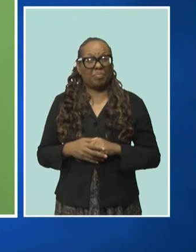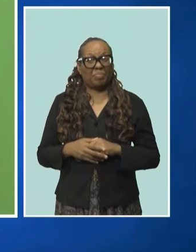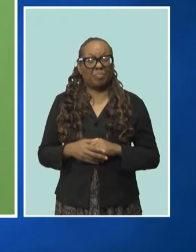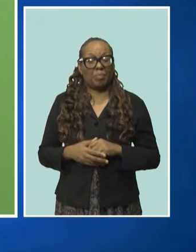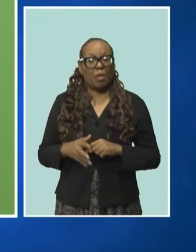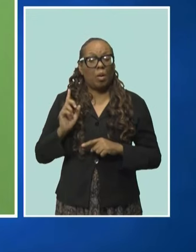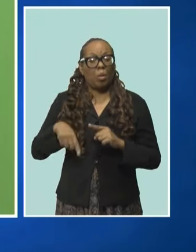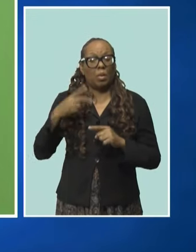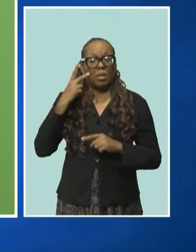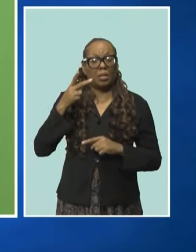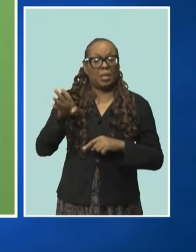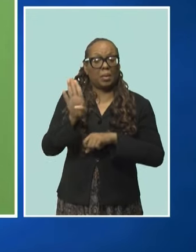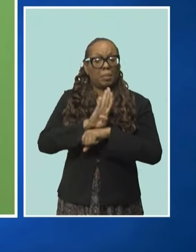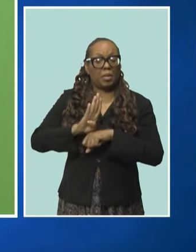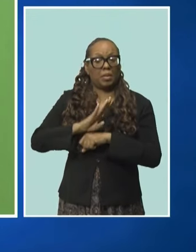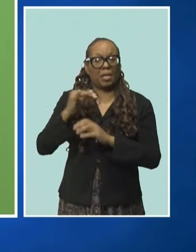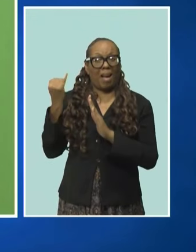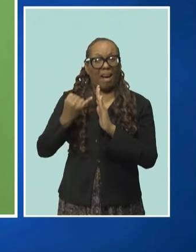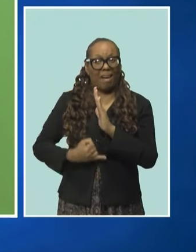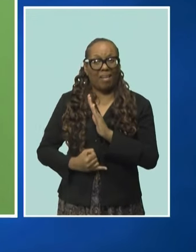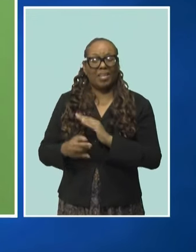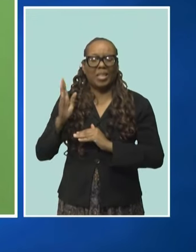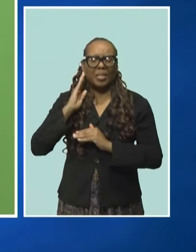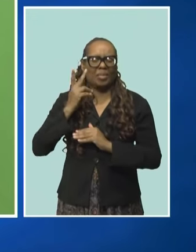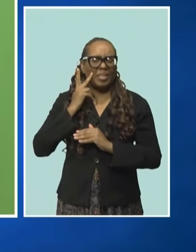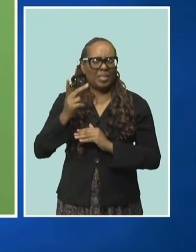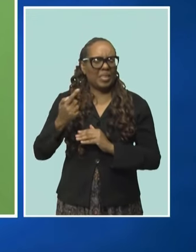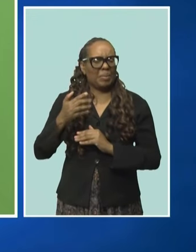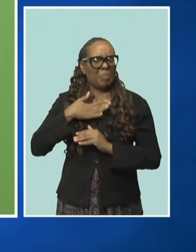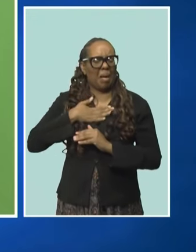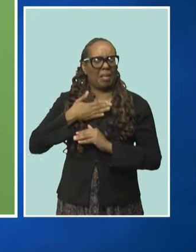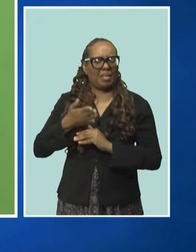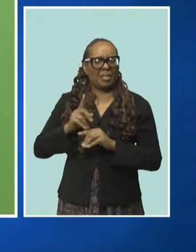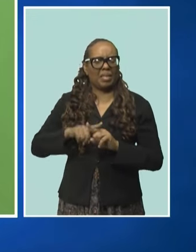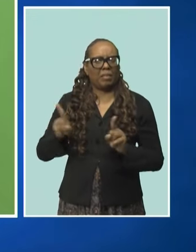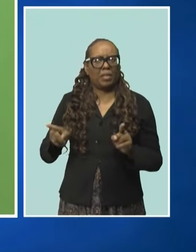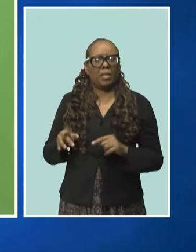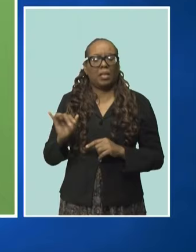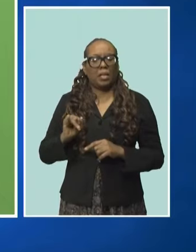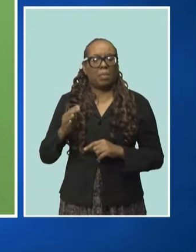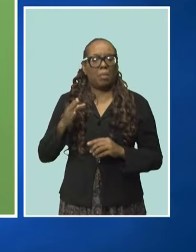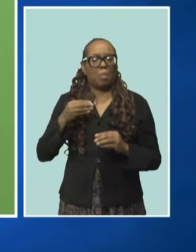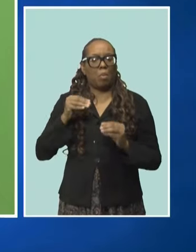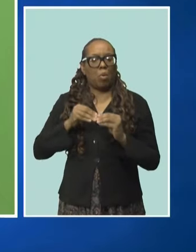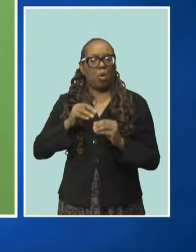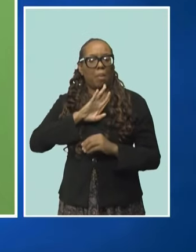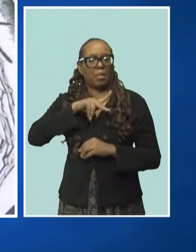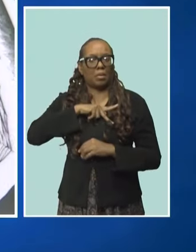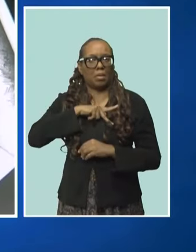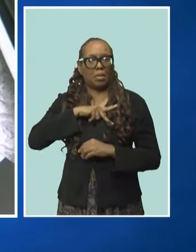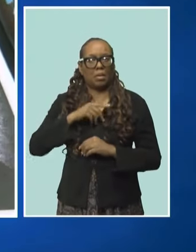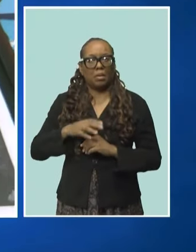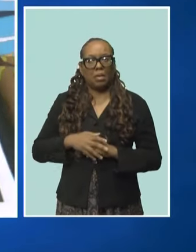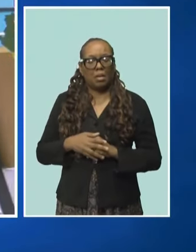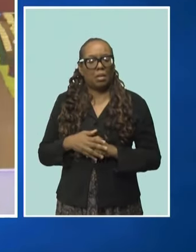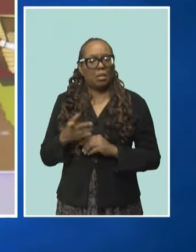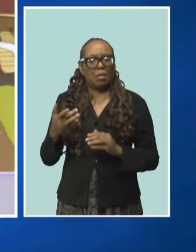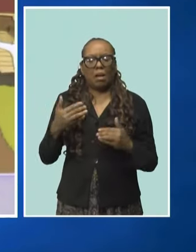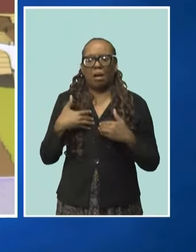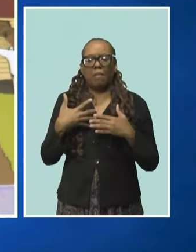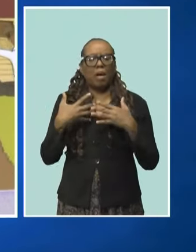Bajan art. I also do a lot of personalized things. So people have their idea or a loved one they want to capture